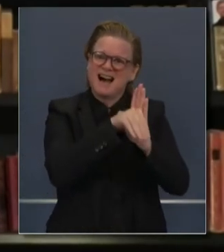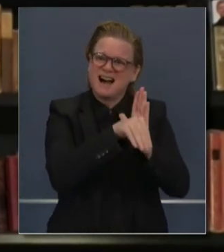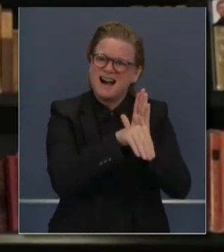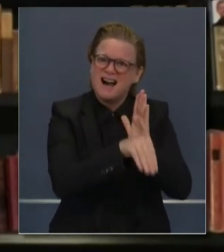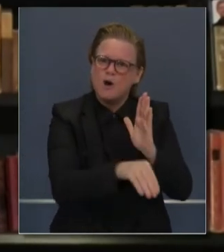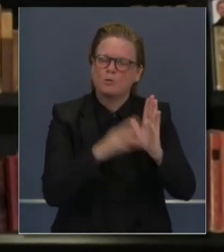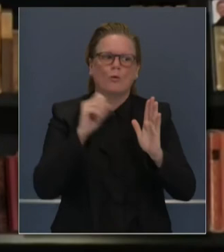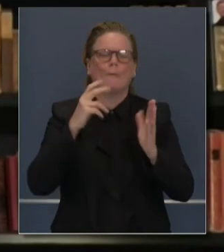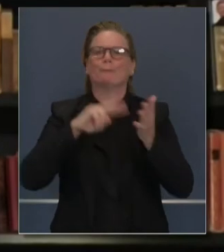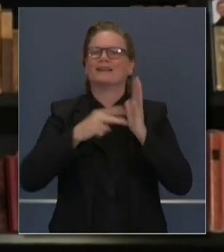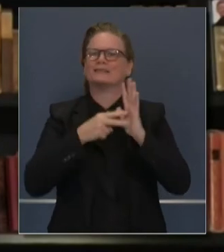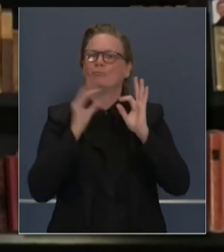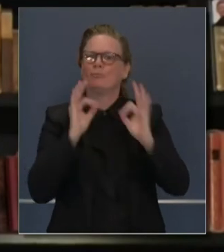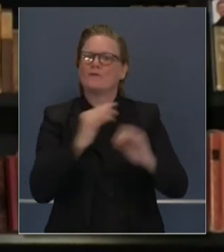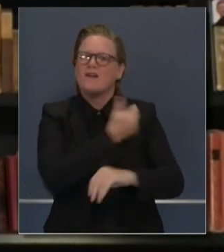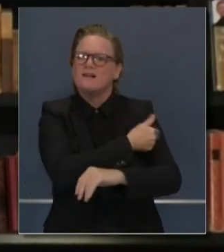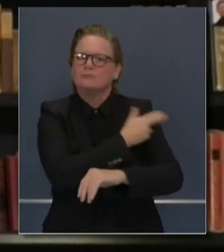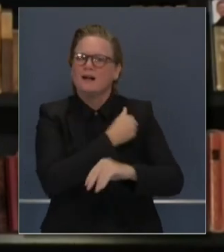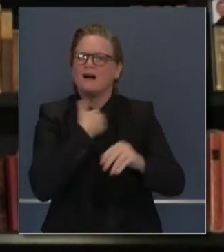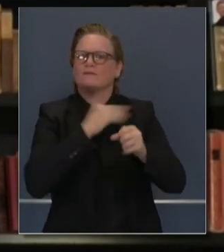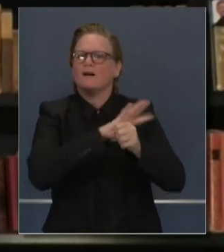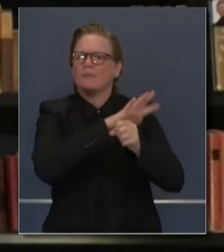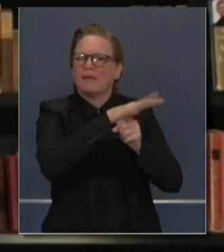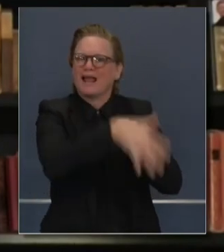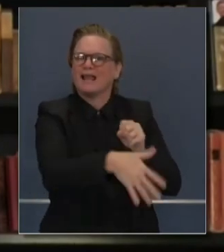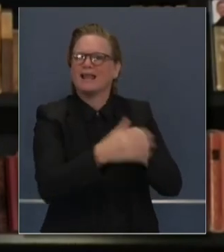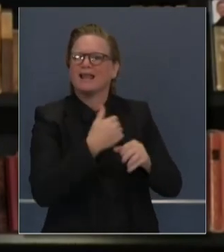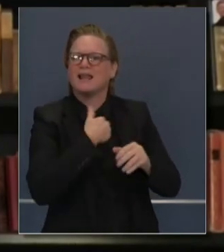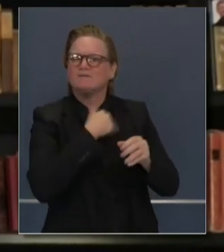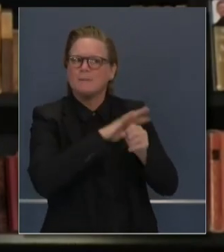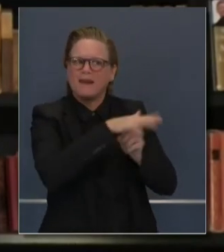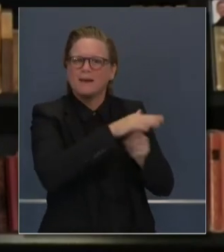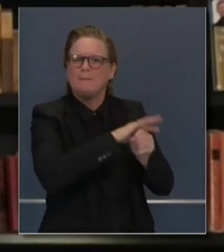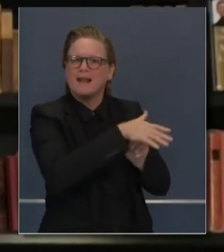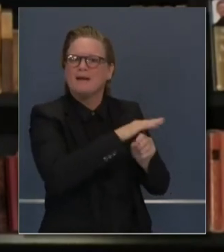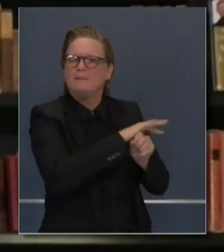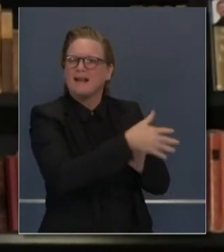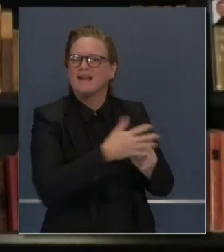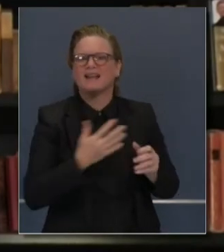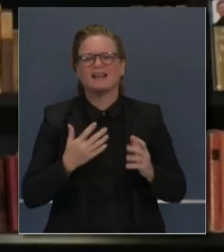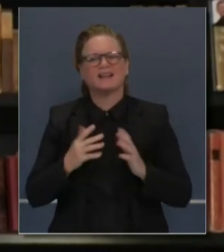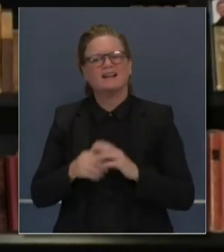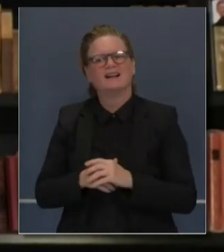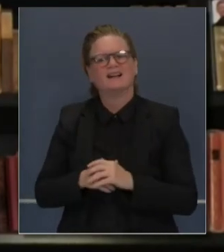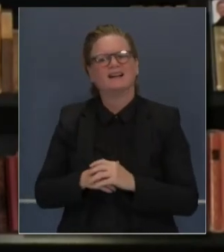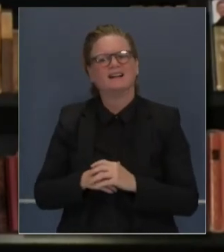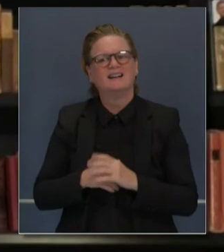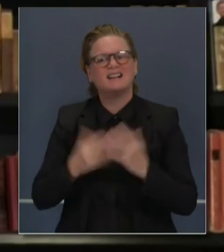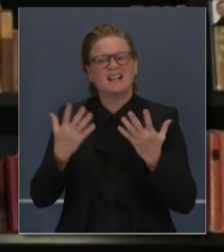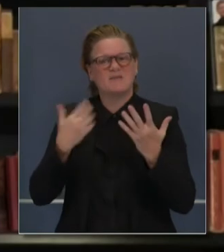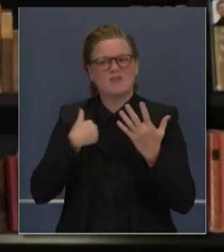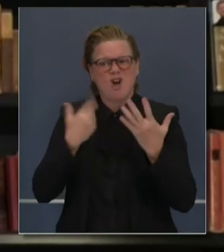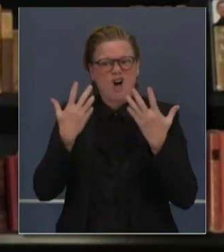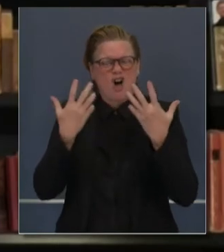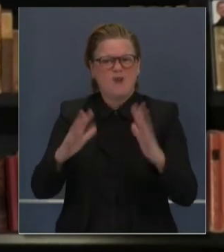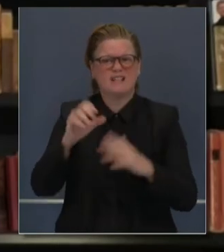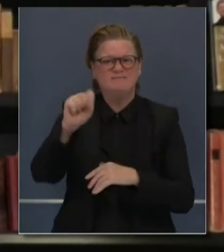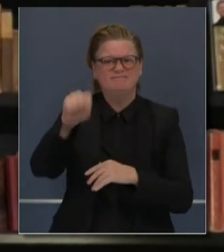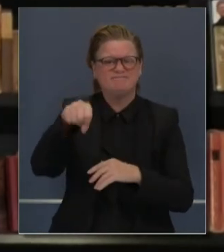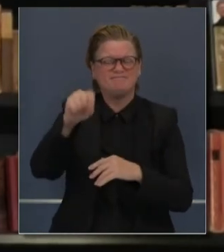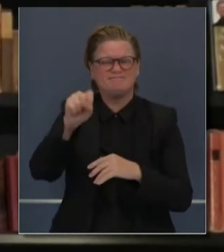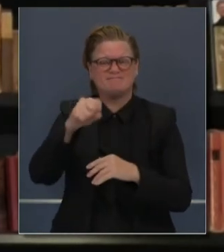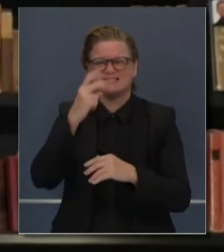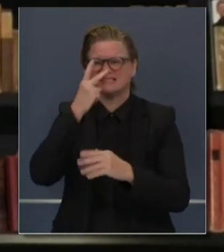to note many hospitals already are suspending elected surgeries. But Dr. Galley, perhaps you could talk more